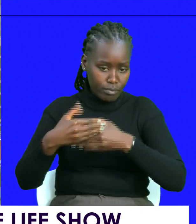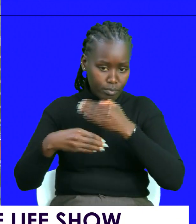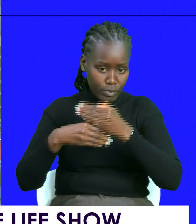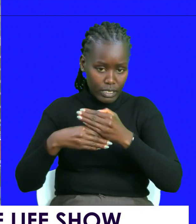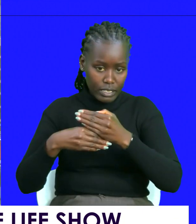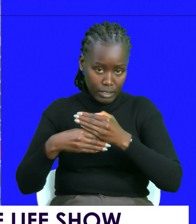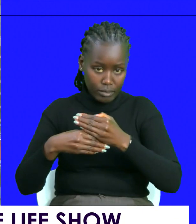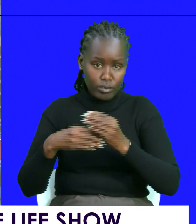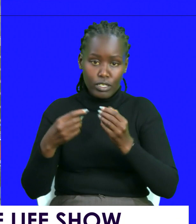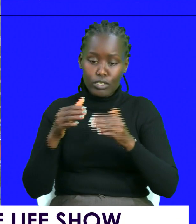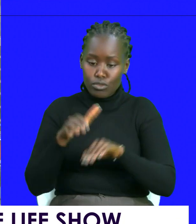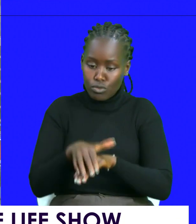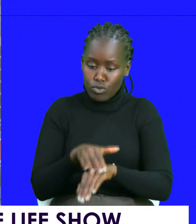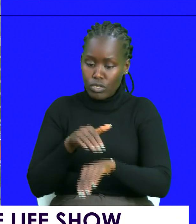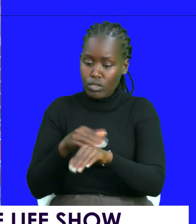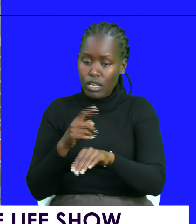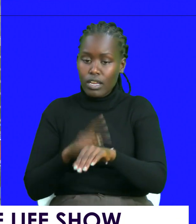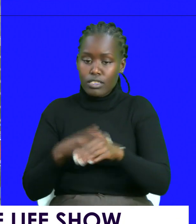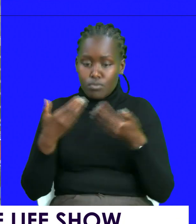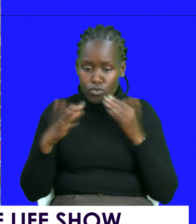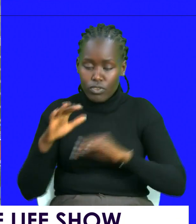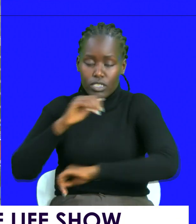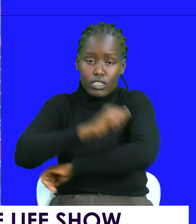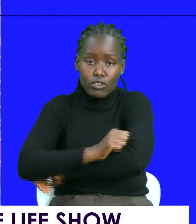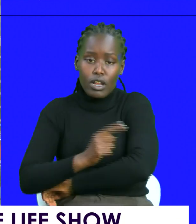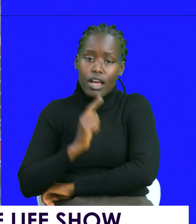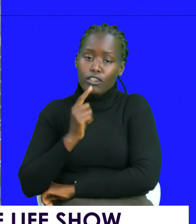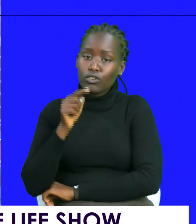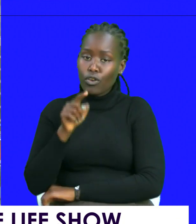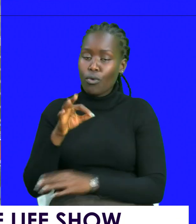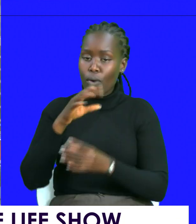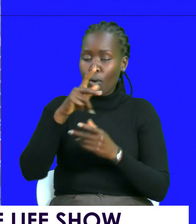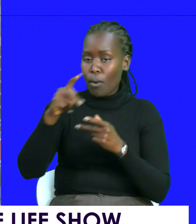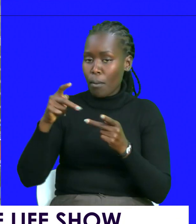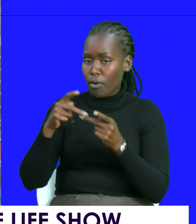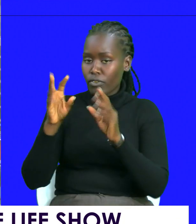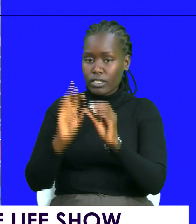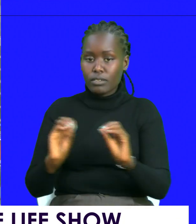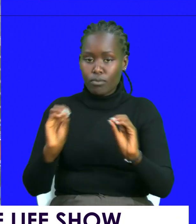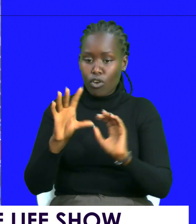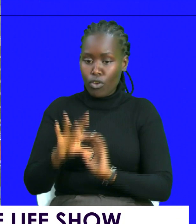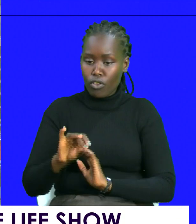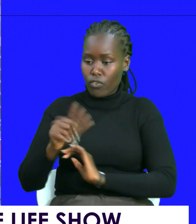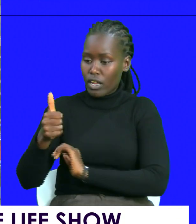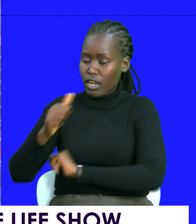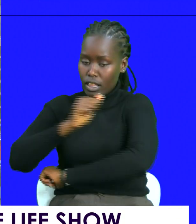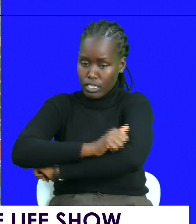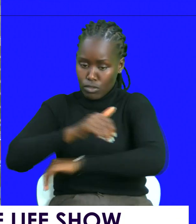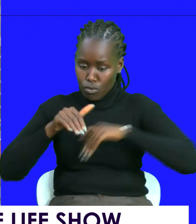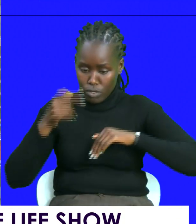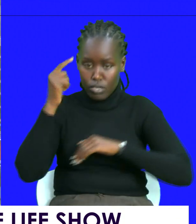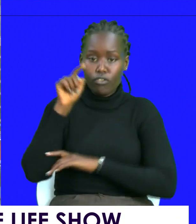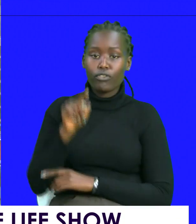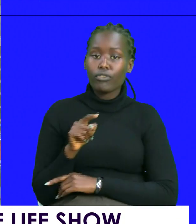slowly. And once you're done with that school, I assure you, you are not perfect. You will find another school waiting for you.